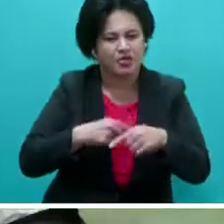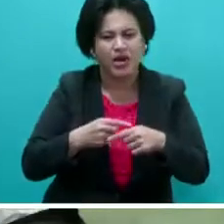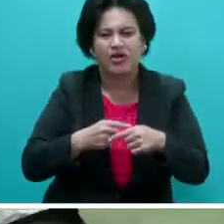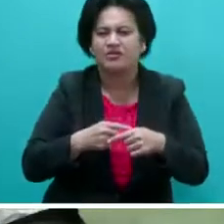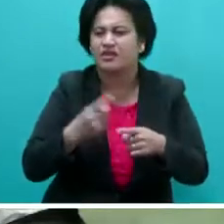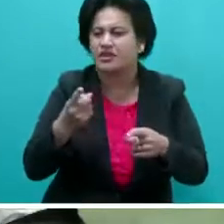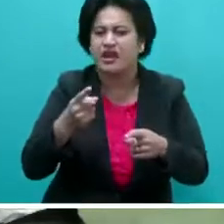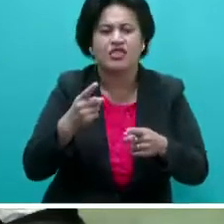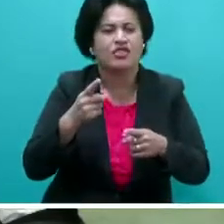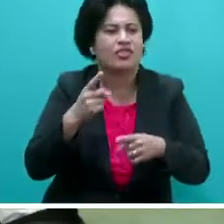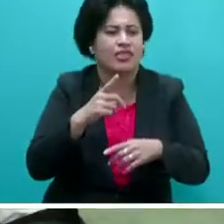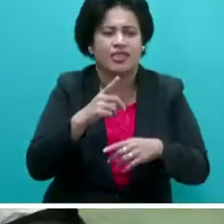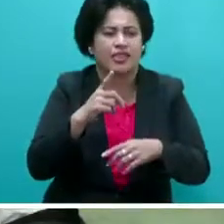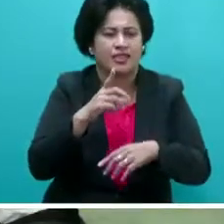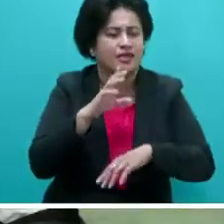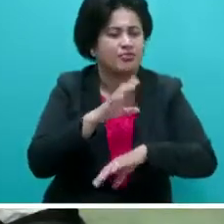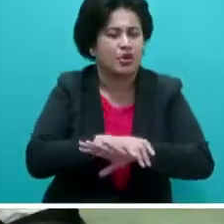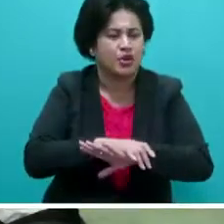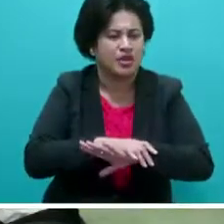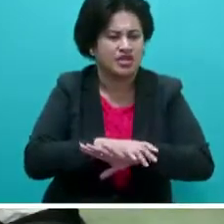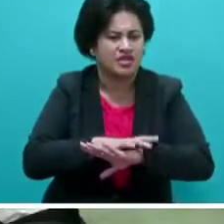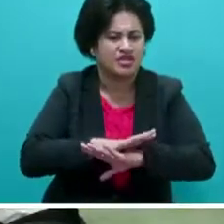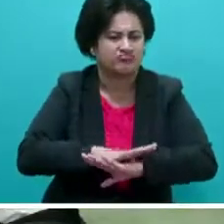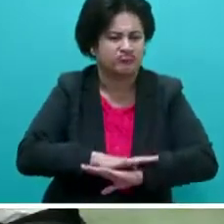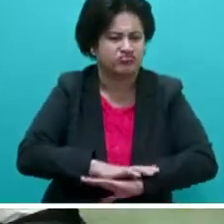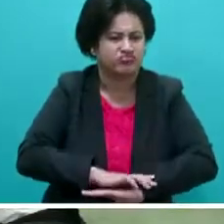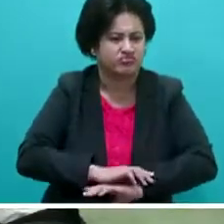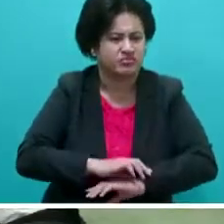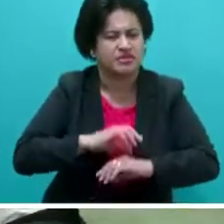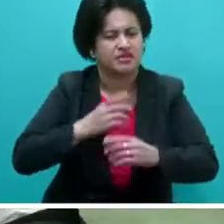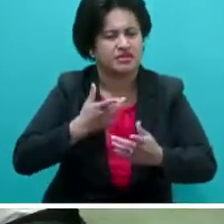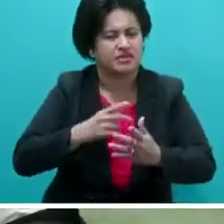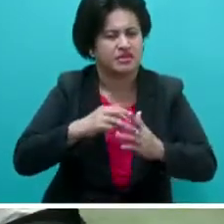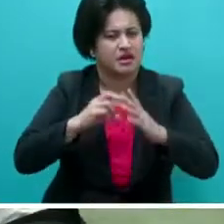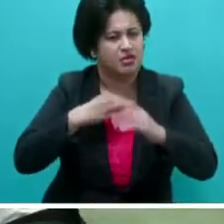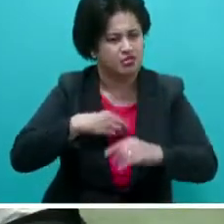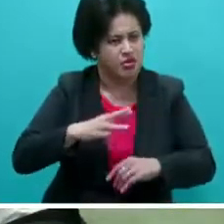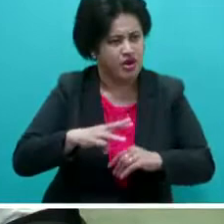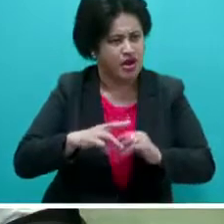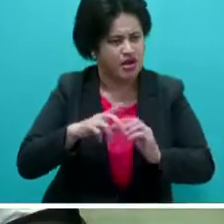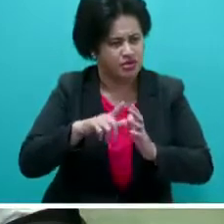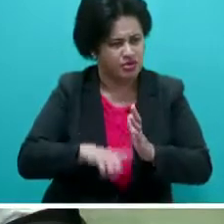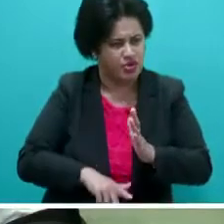low. I'll tell you when the decay set, Mr. Speaker, sir. When Honorable Sitiveni